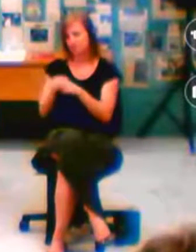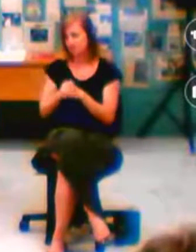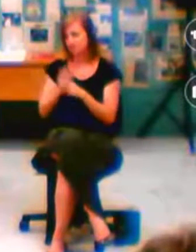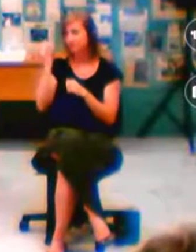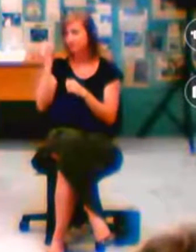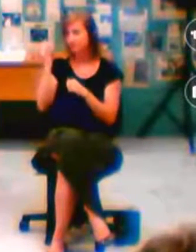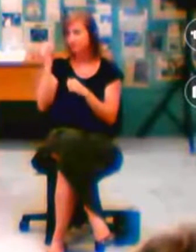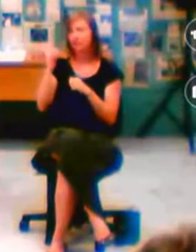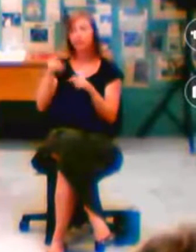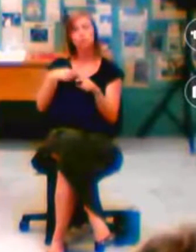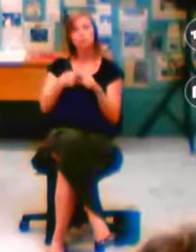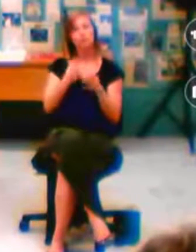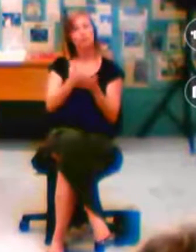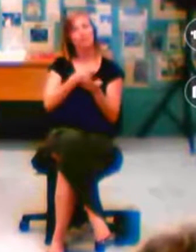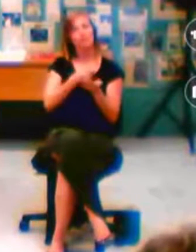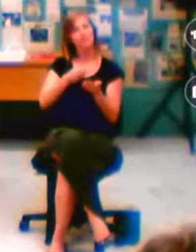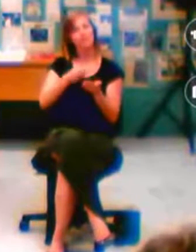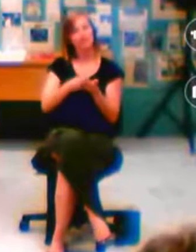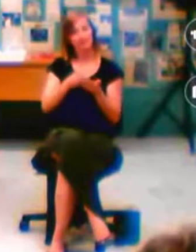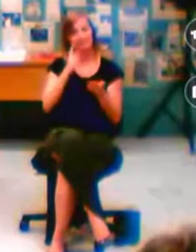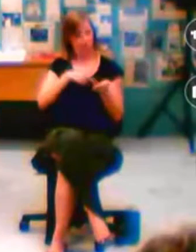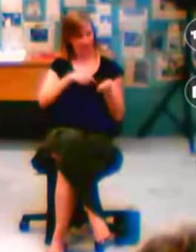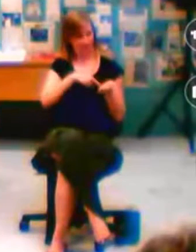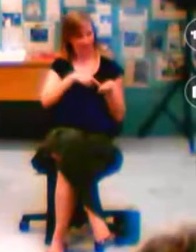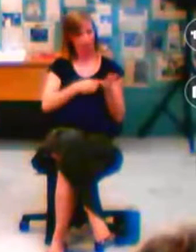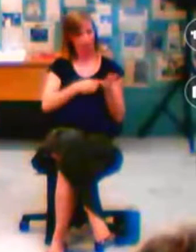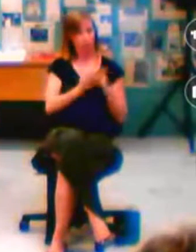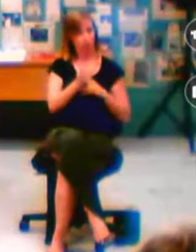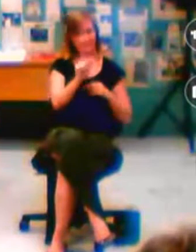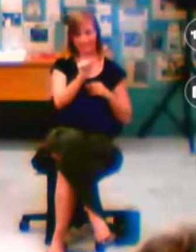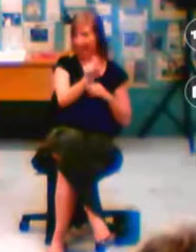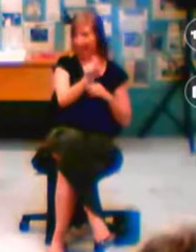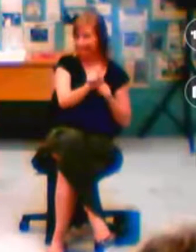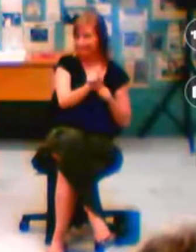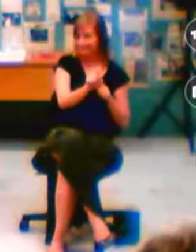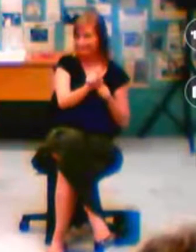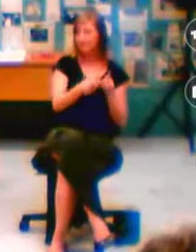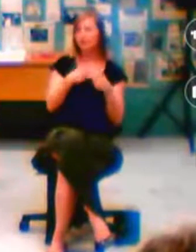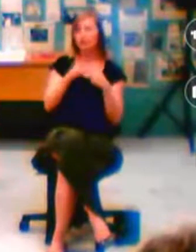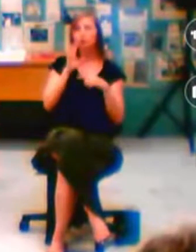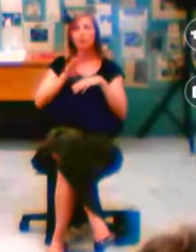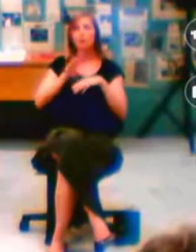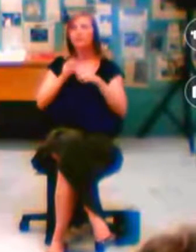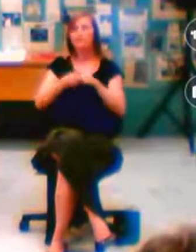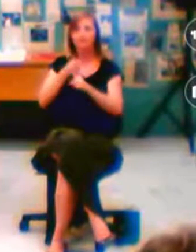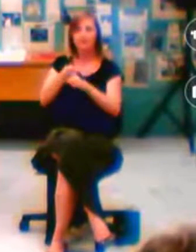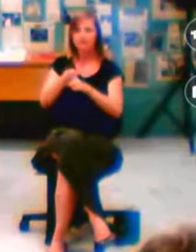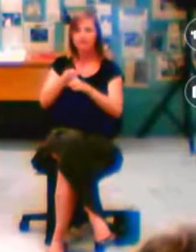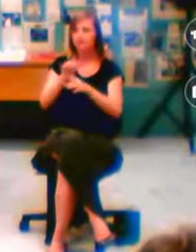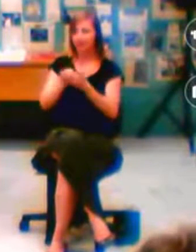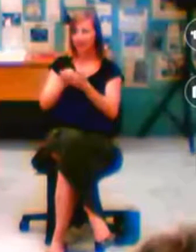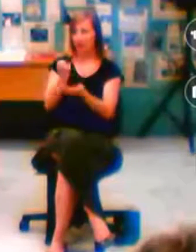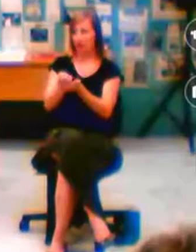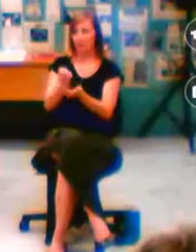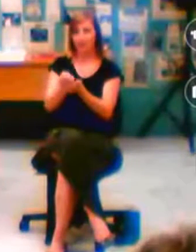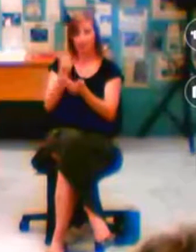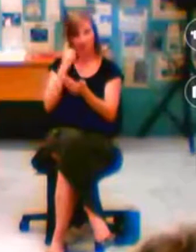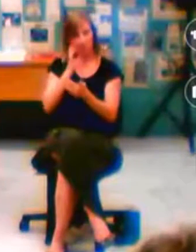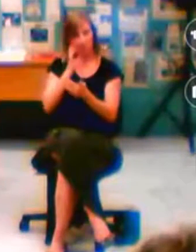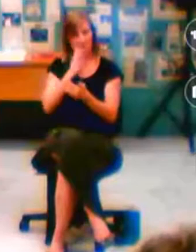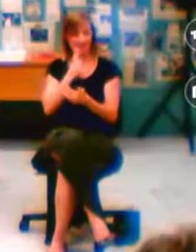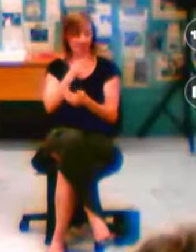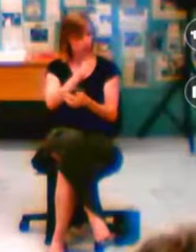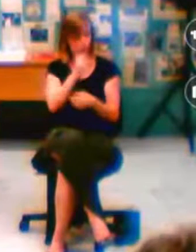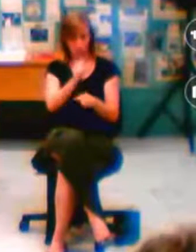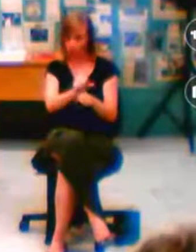system, without even including the cost of waiting lists, was about 45% of claims. The reason is that when you collect